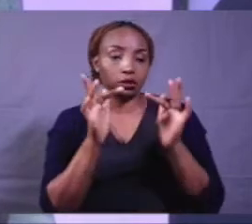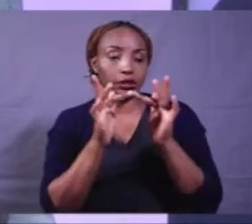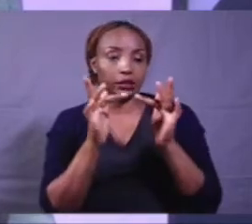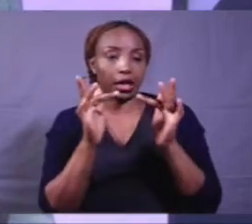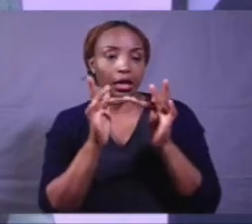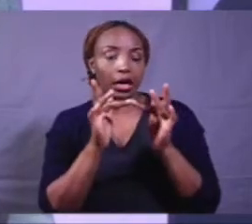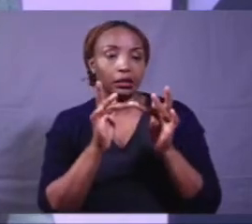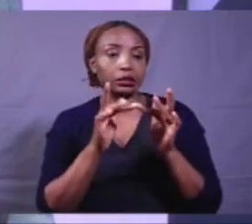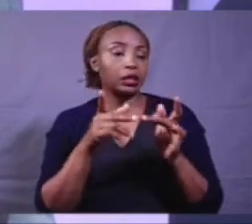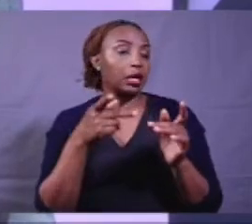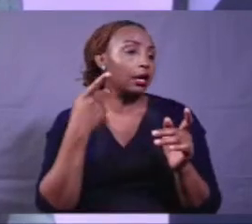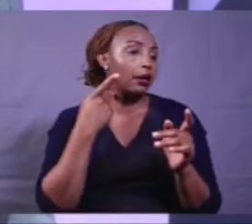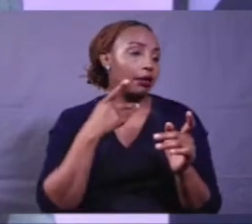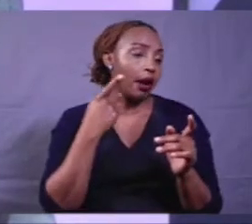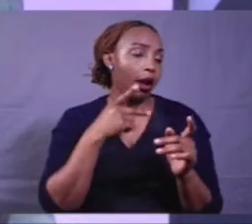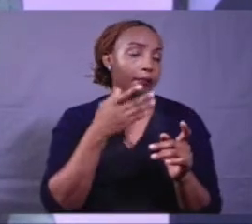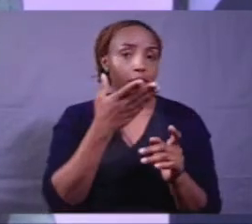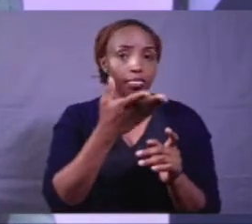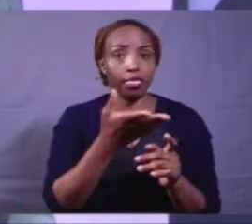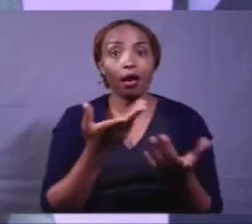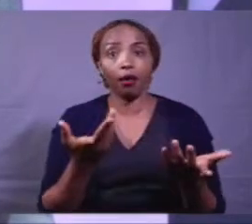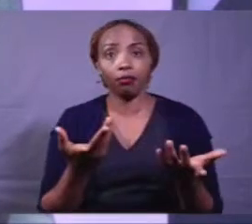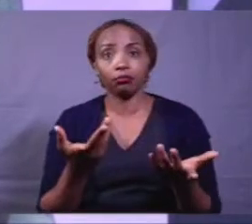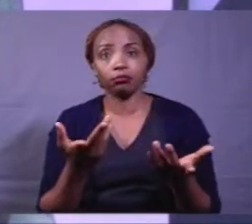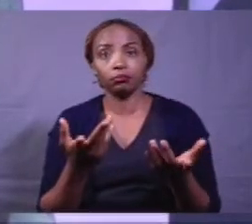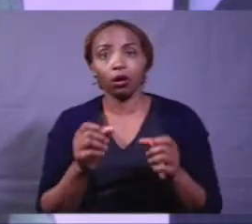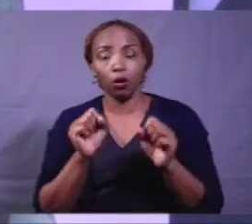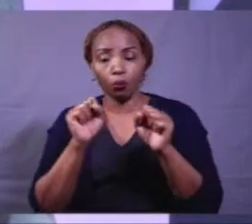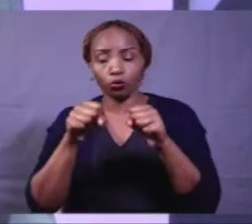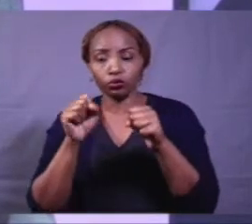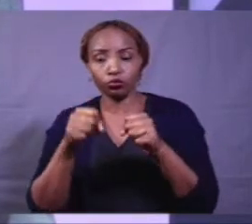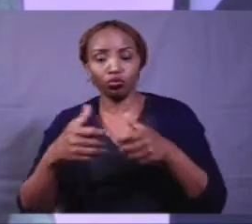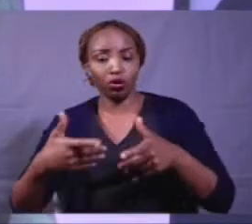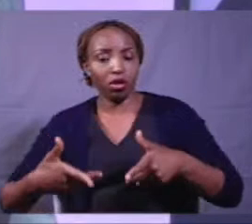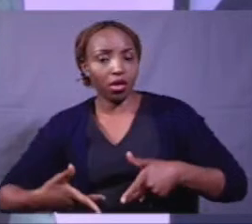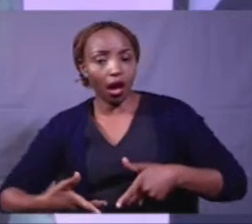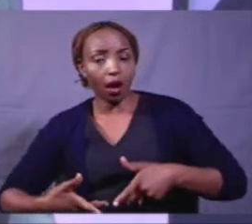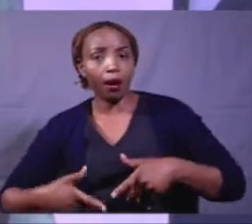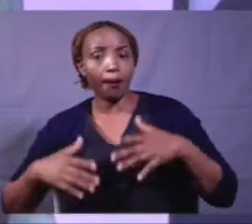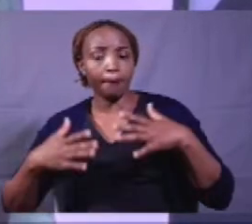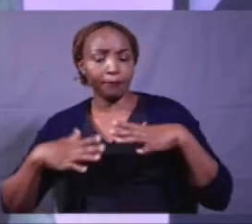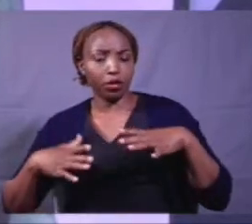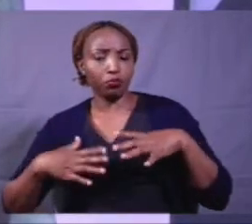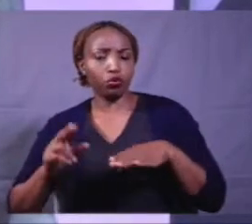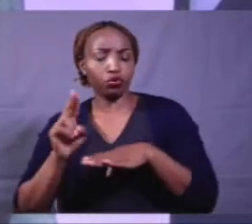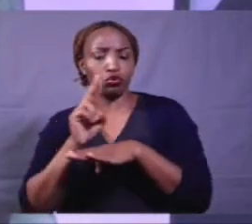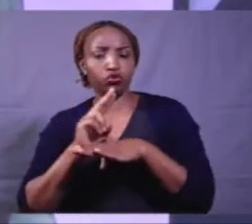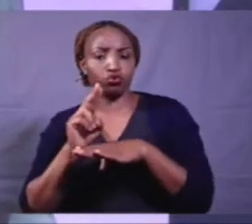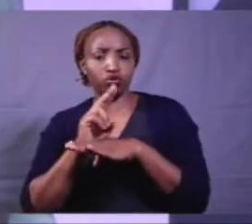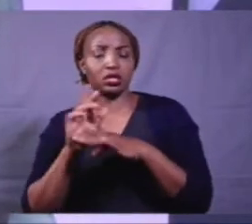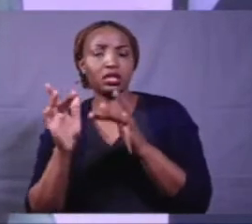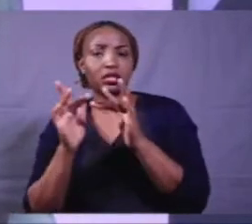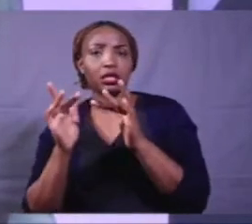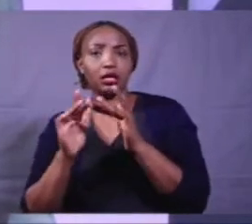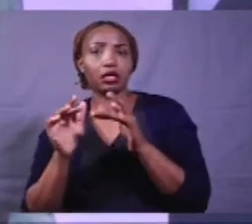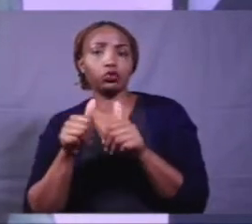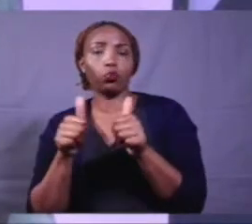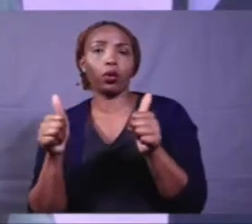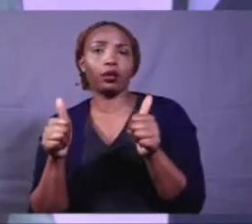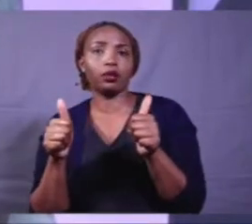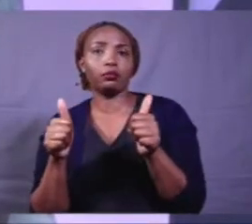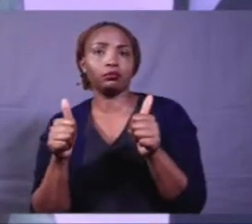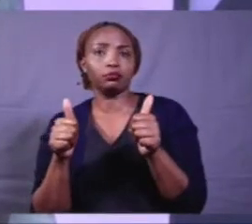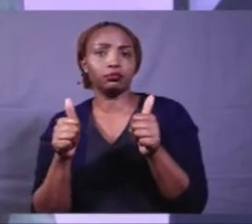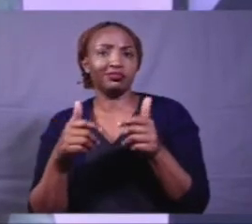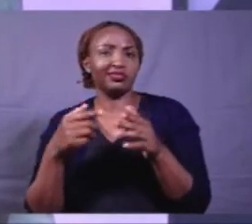one. How can young people use internet more responsibly? I think April, recently you saw there was an